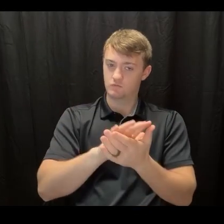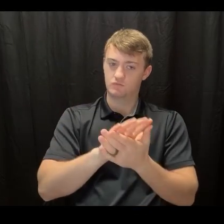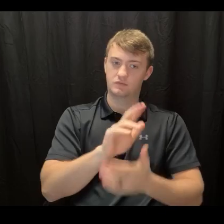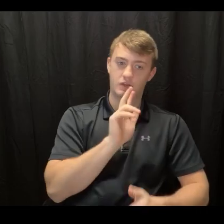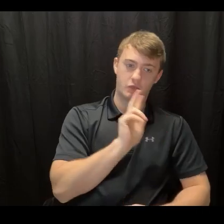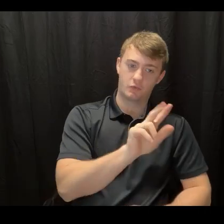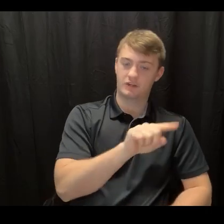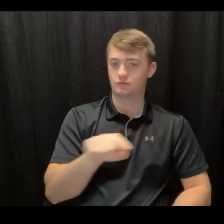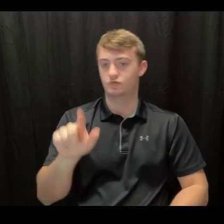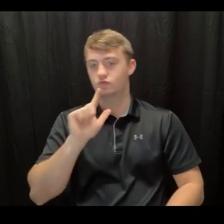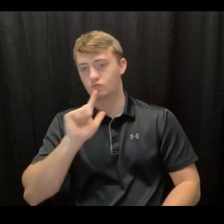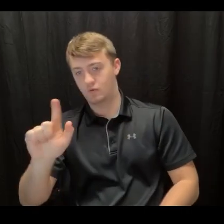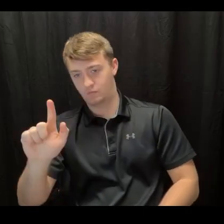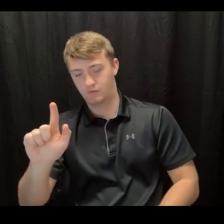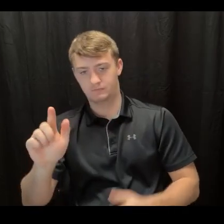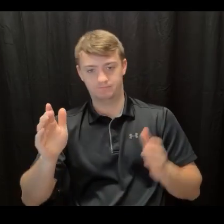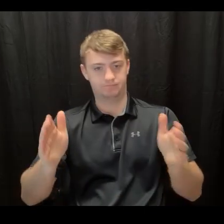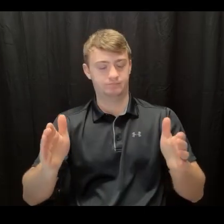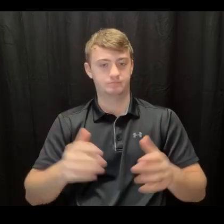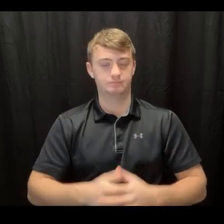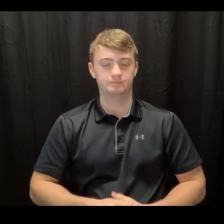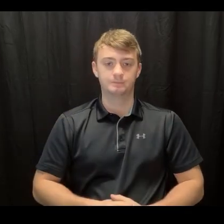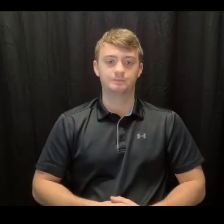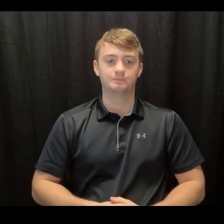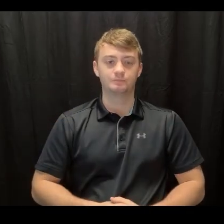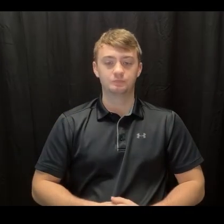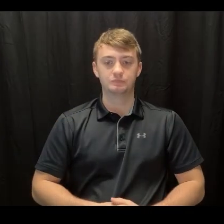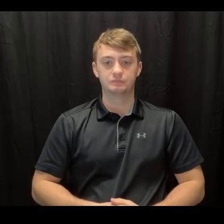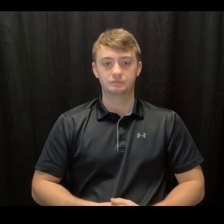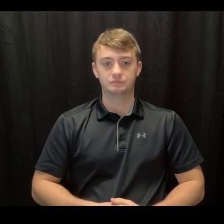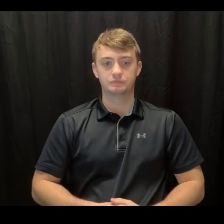is for ages 3 through 21.